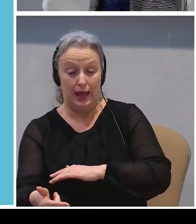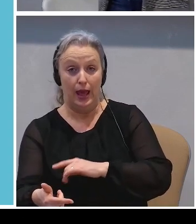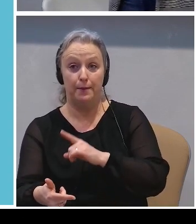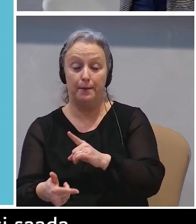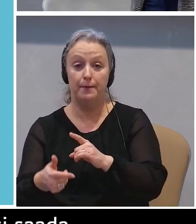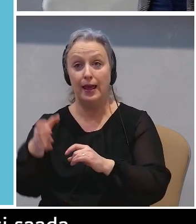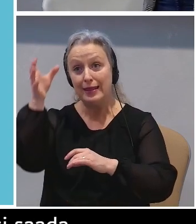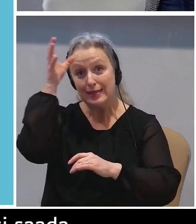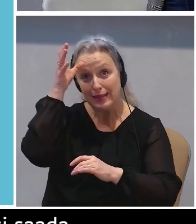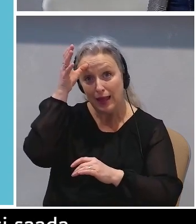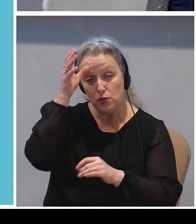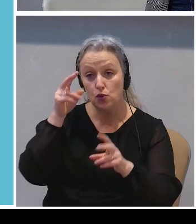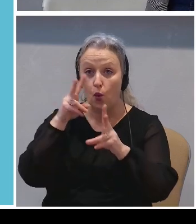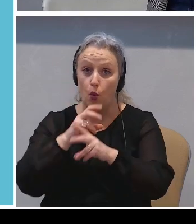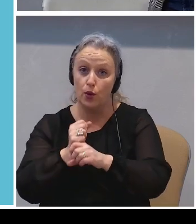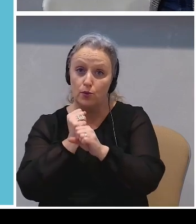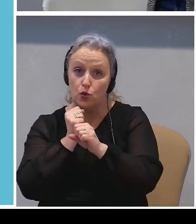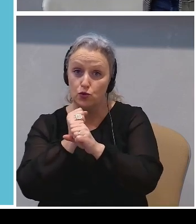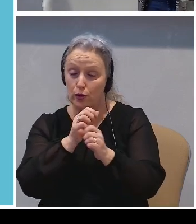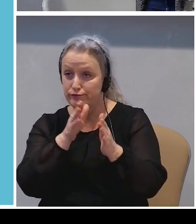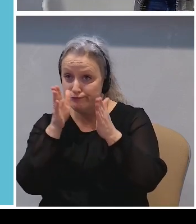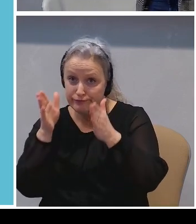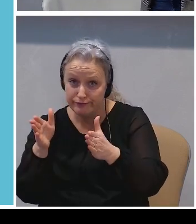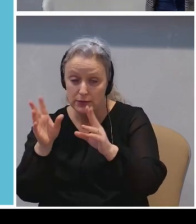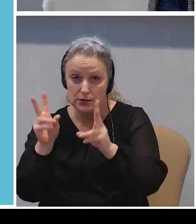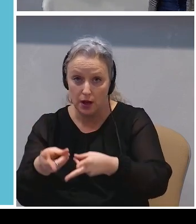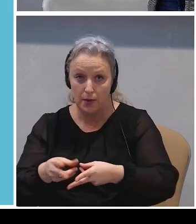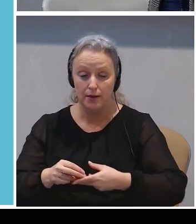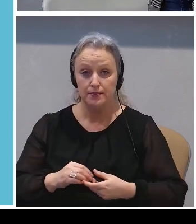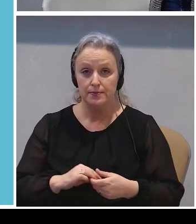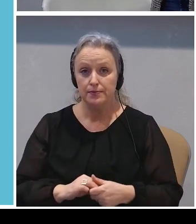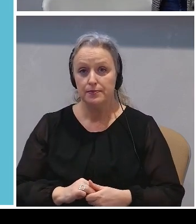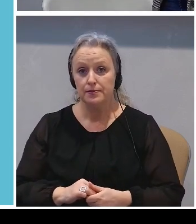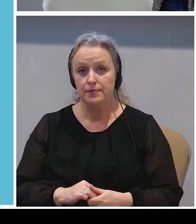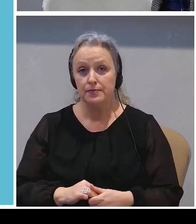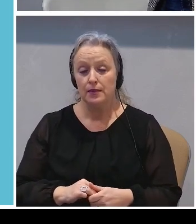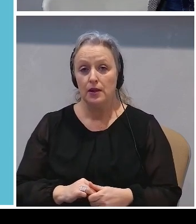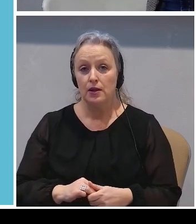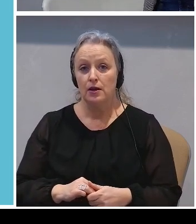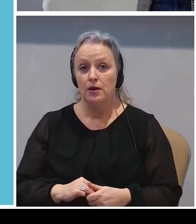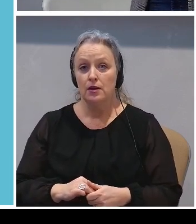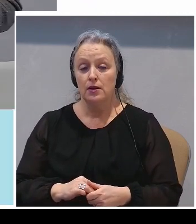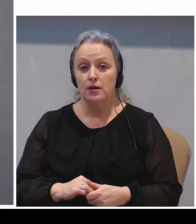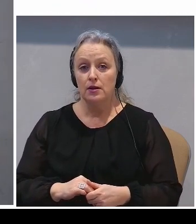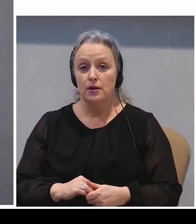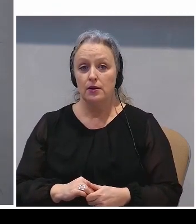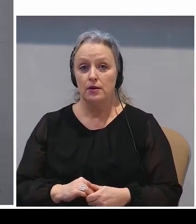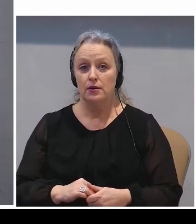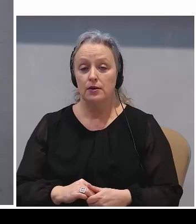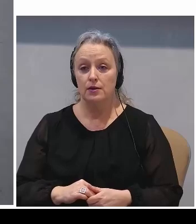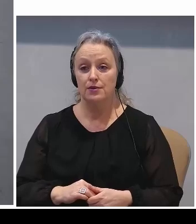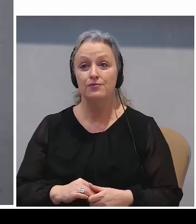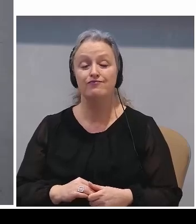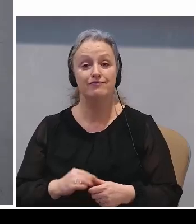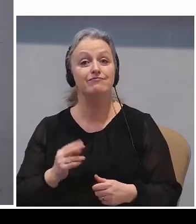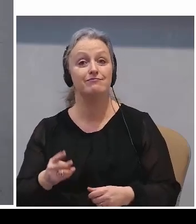projects, the ERICA project more oriented to research, and the Jardin project, in which I think is also Estonia is involved, that is more related